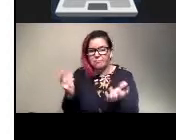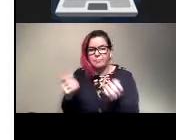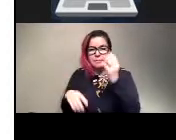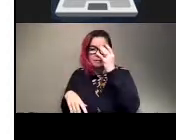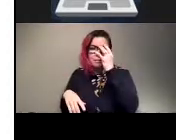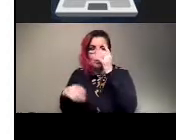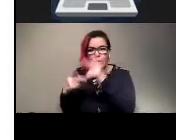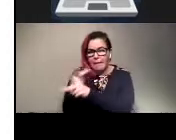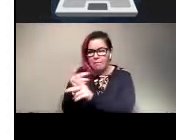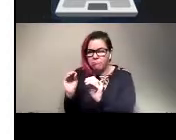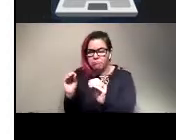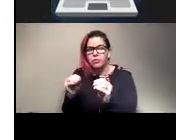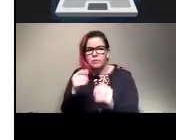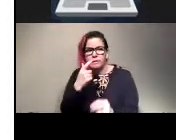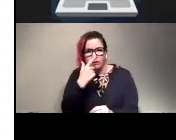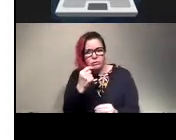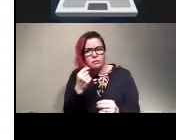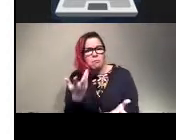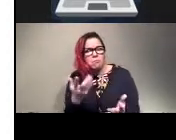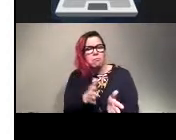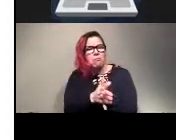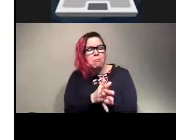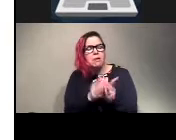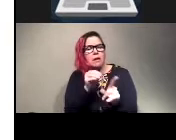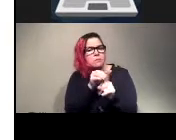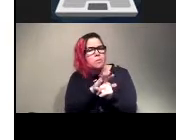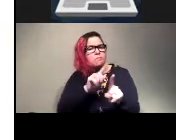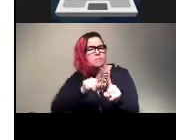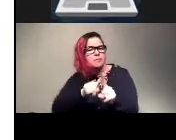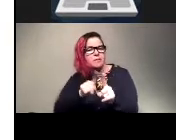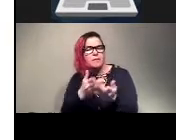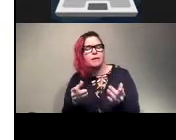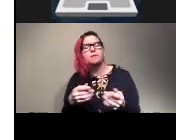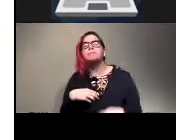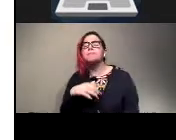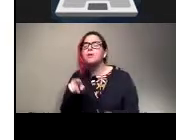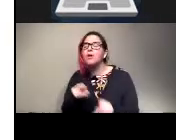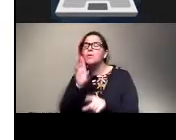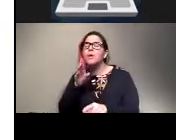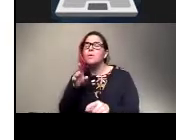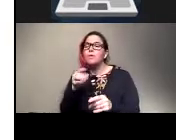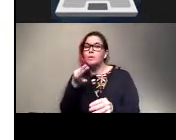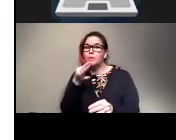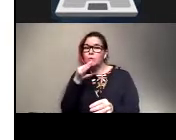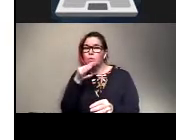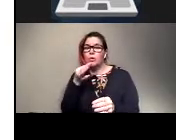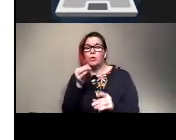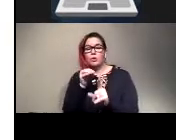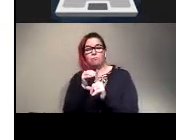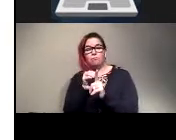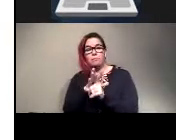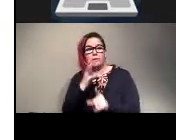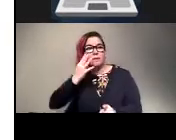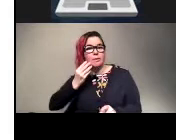but just that were interested, and this would be a great way to expose them. And we also know from studies that the sooner students actually get experience